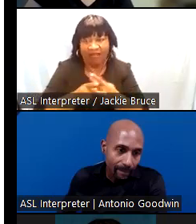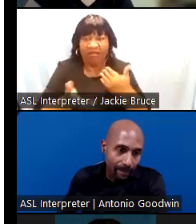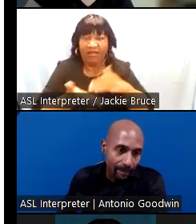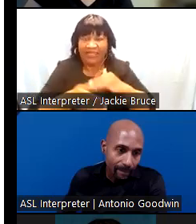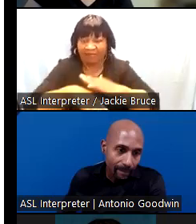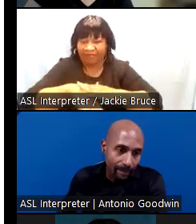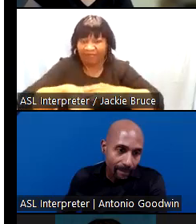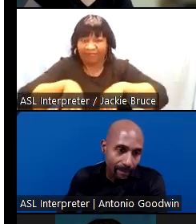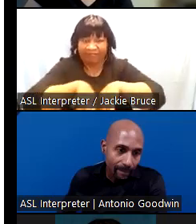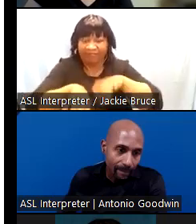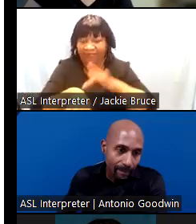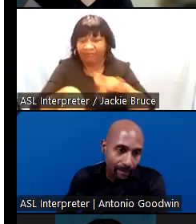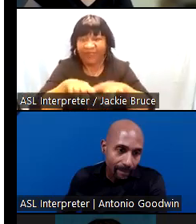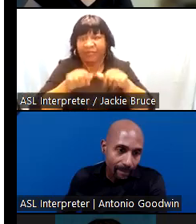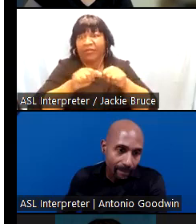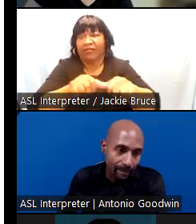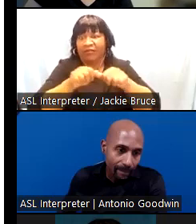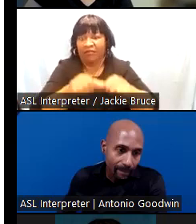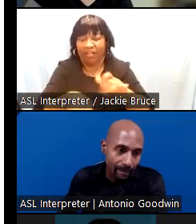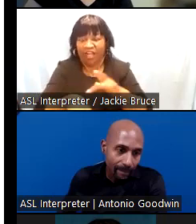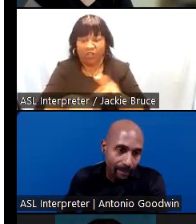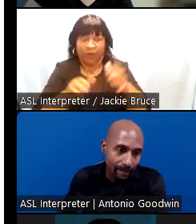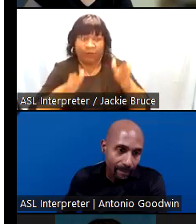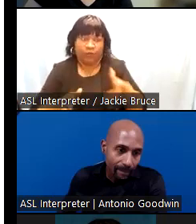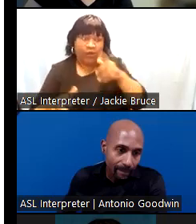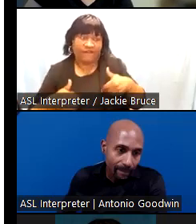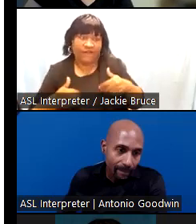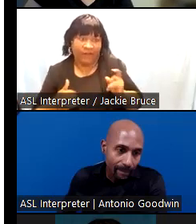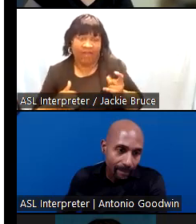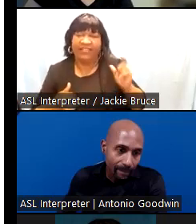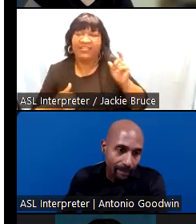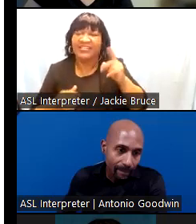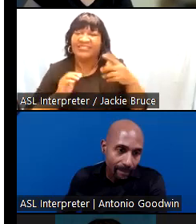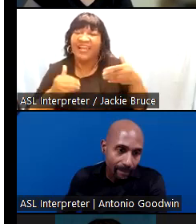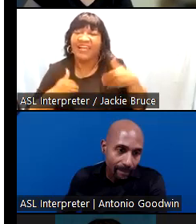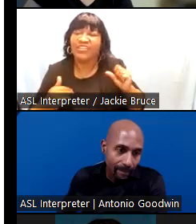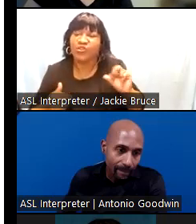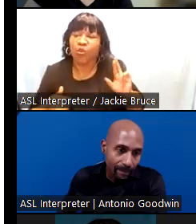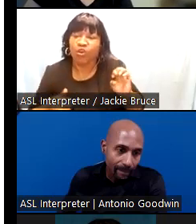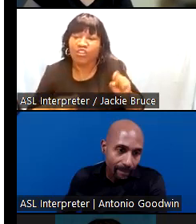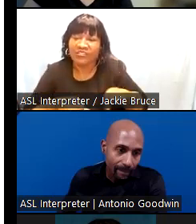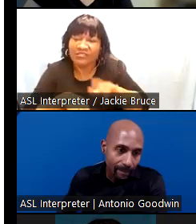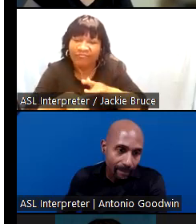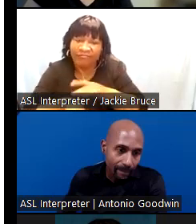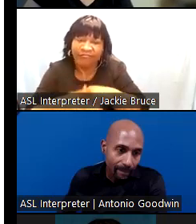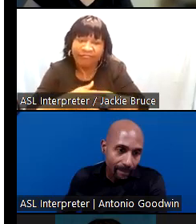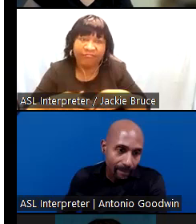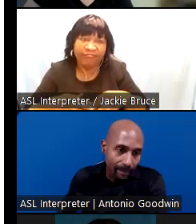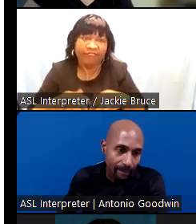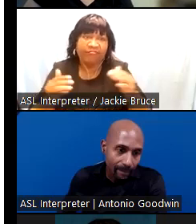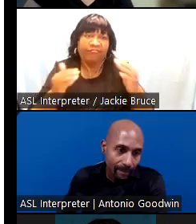again, that could be some prolonged contact with a sore. And And then in terms of lowering risk through